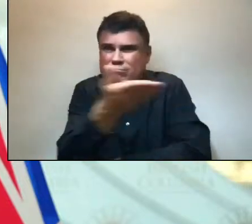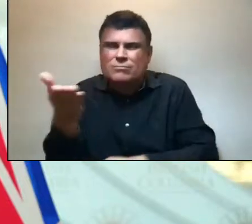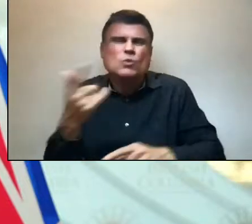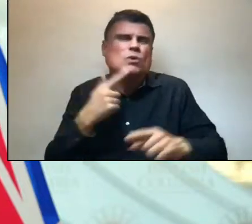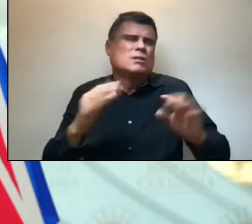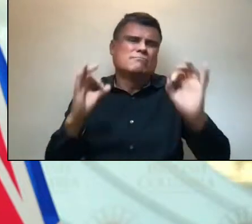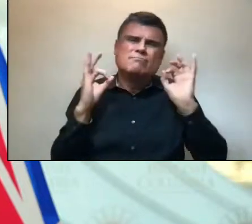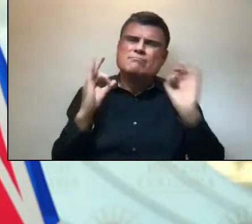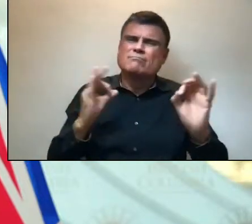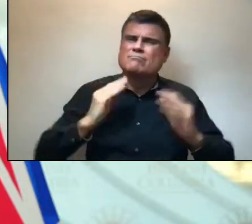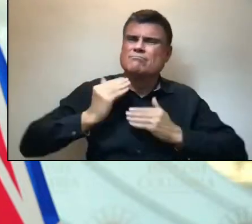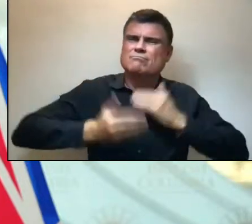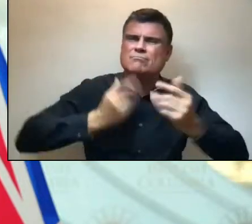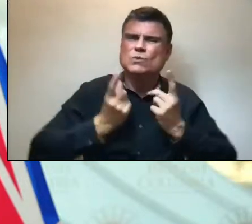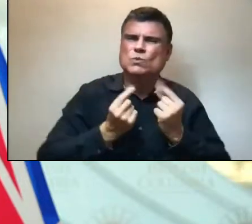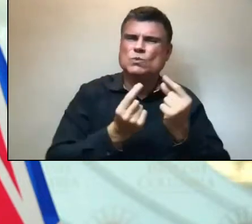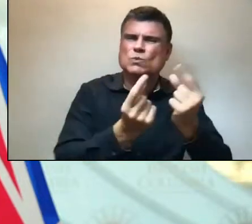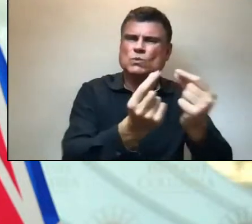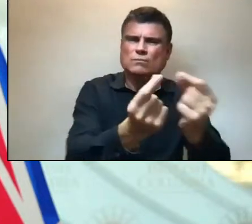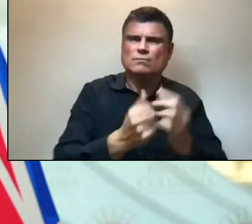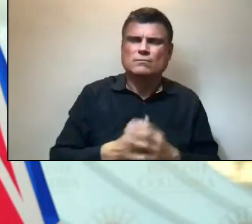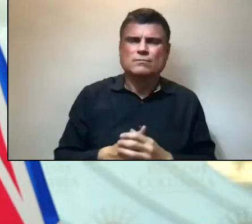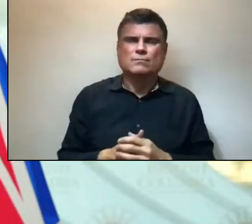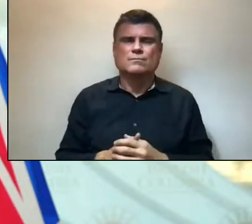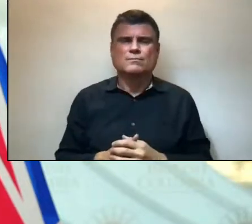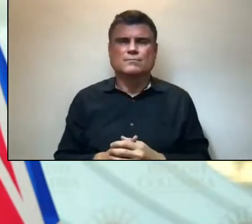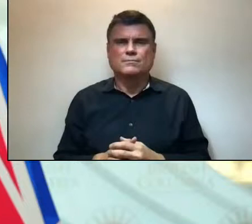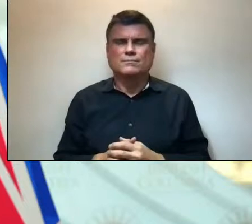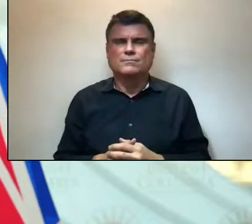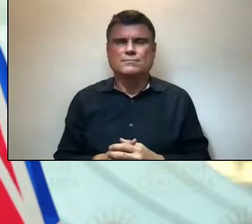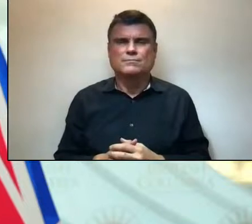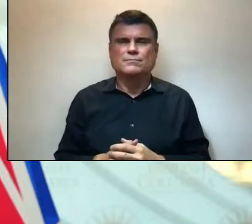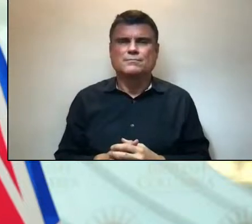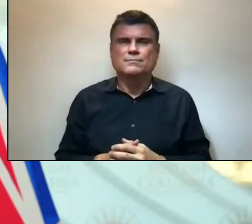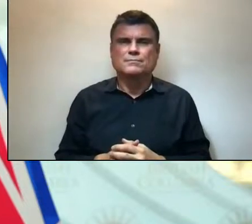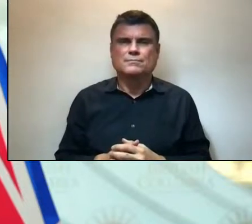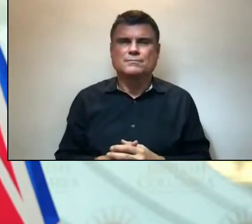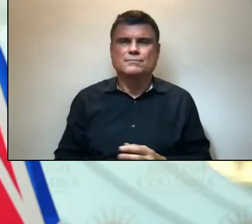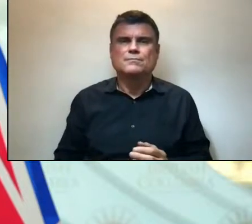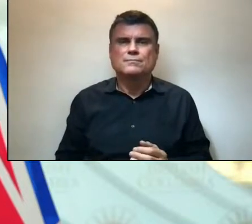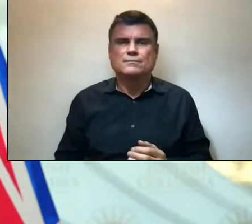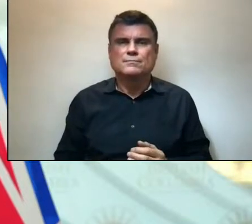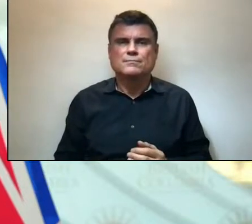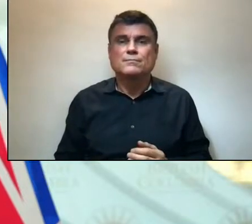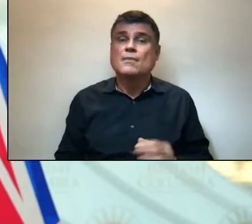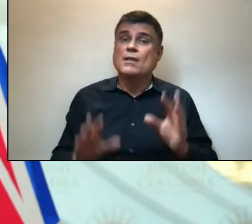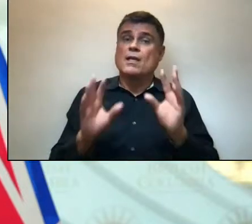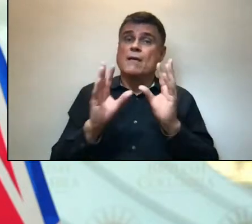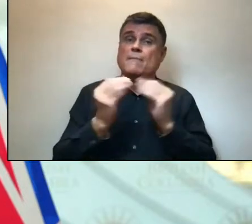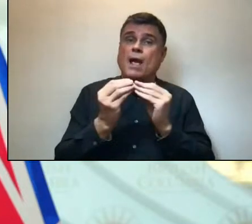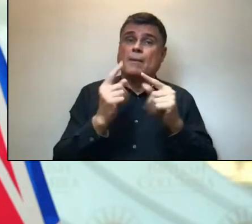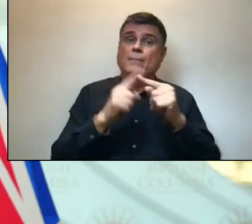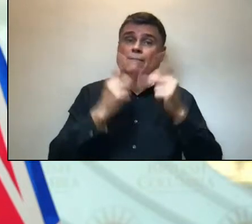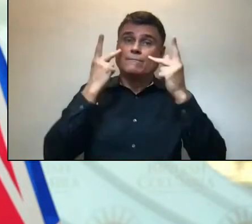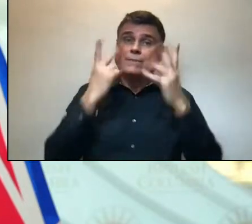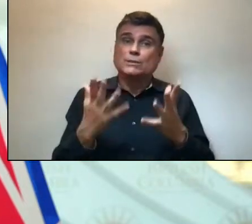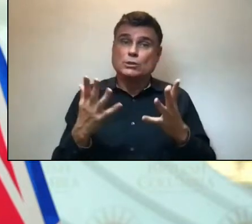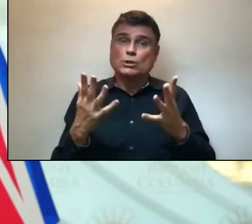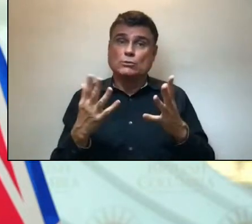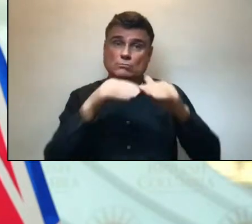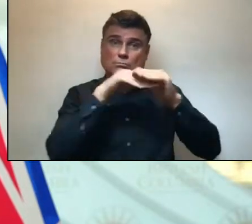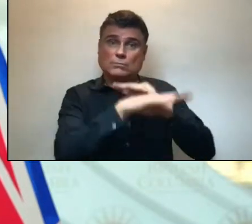have received their booster doses as well, and for family members and visitors, it is an important and